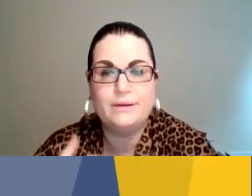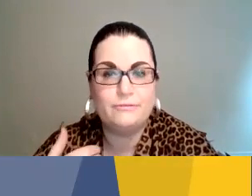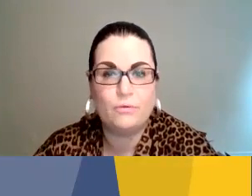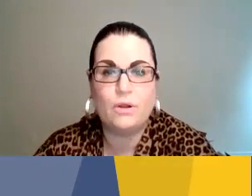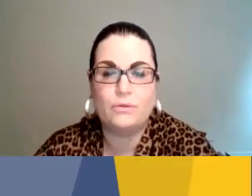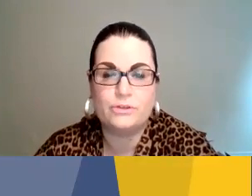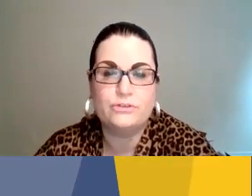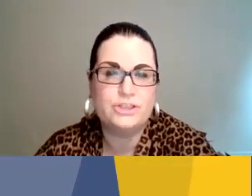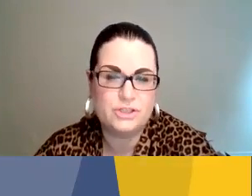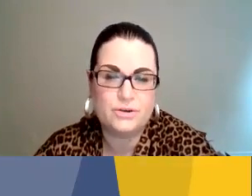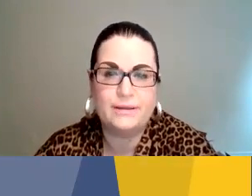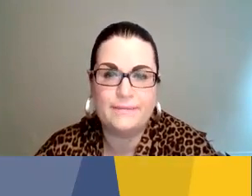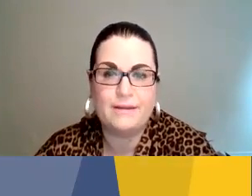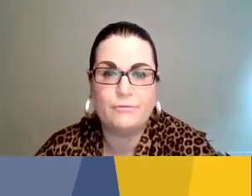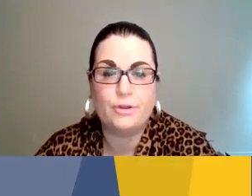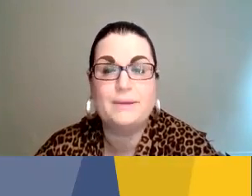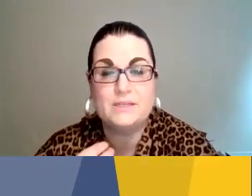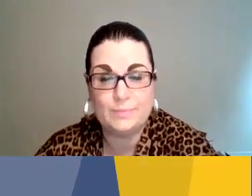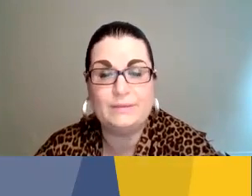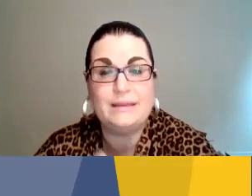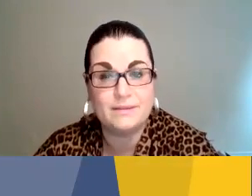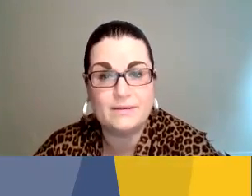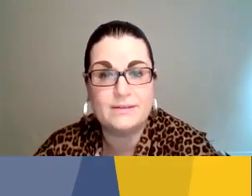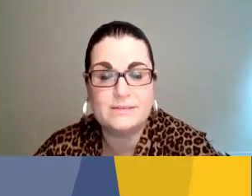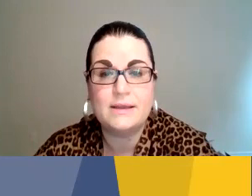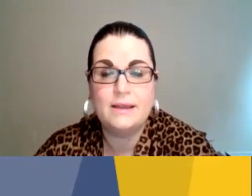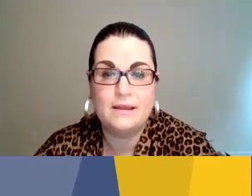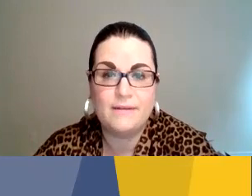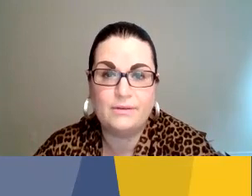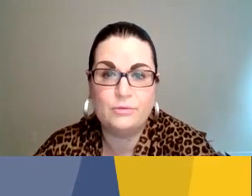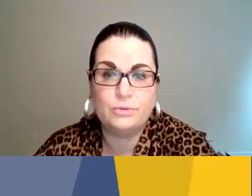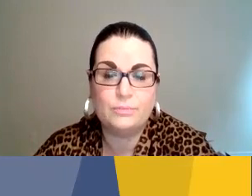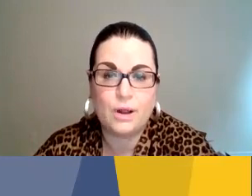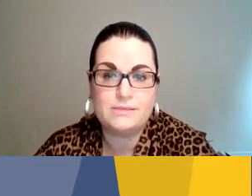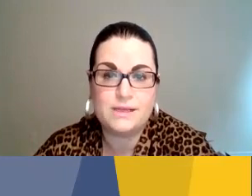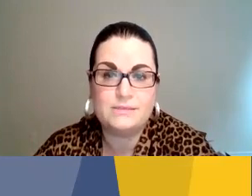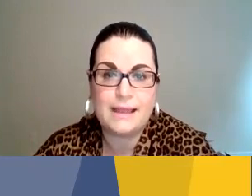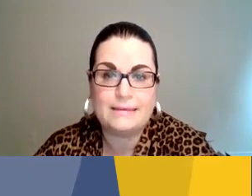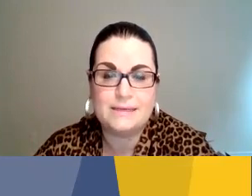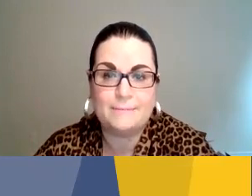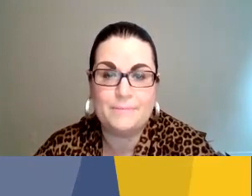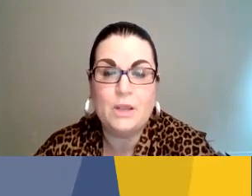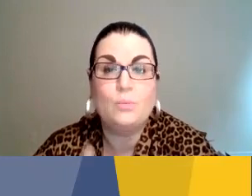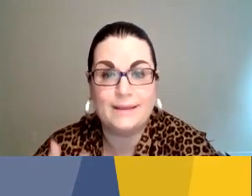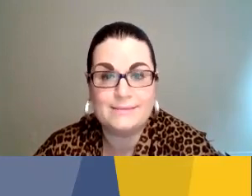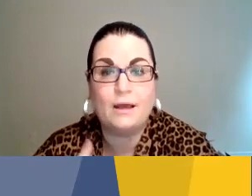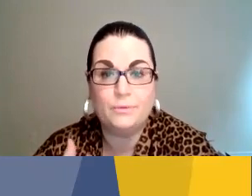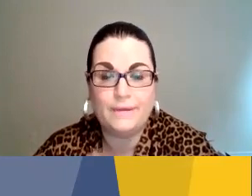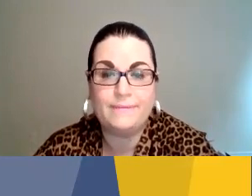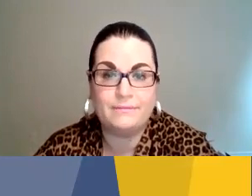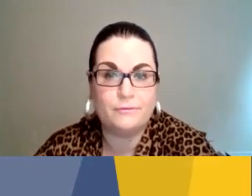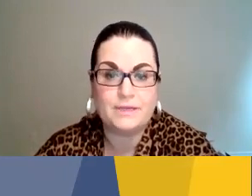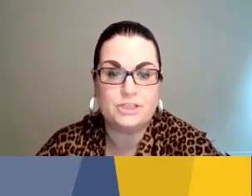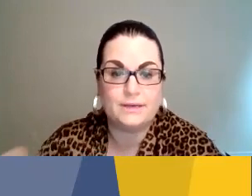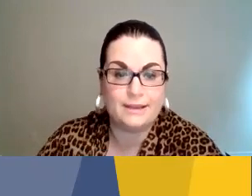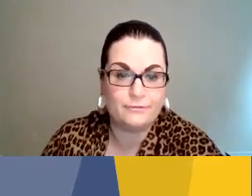can put in a phone call or two just to try to get that for you because we believe that it is a valuable process, and we'd like to help you get